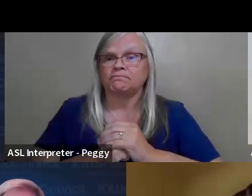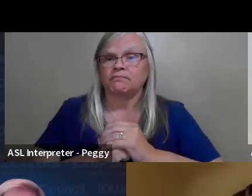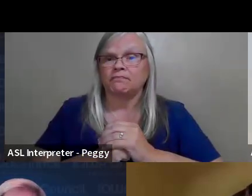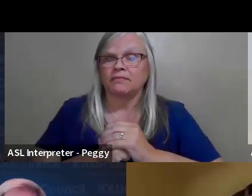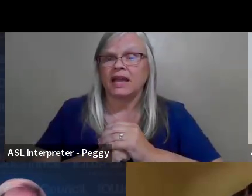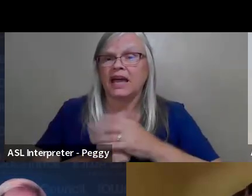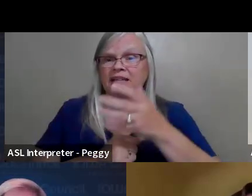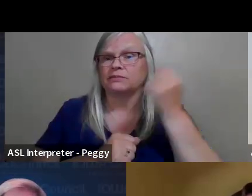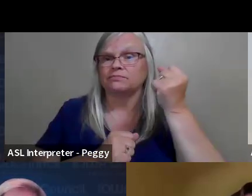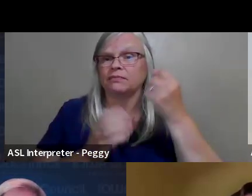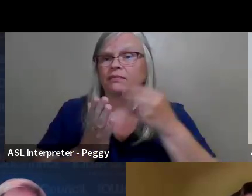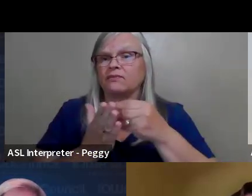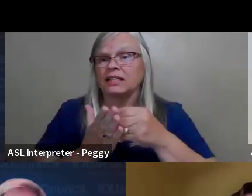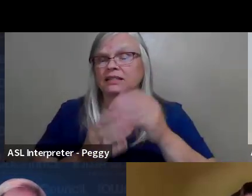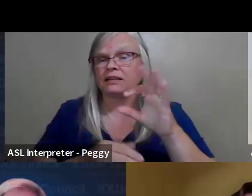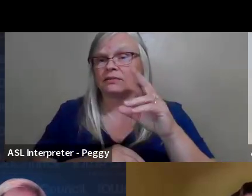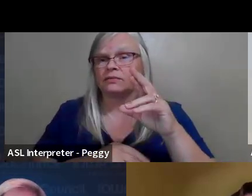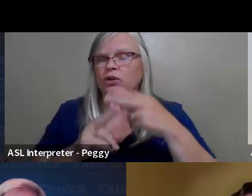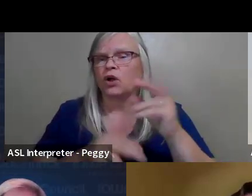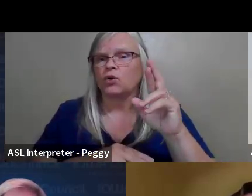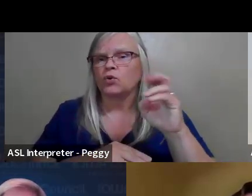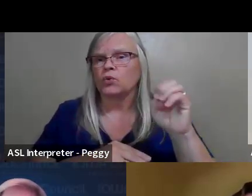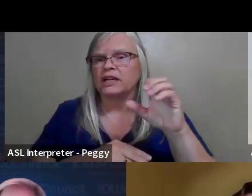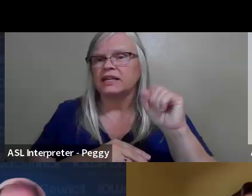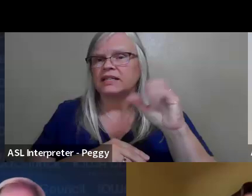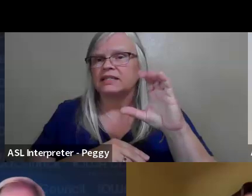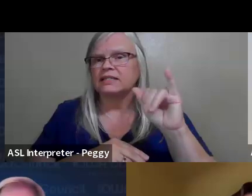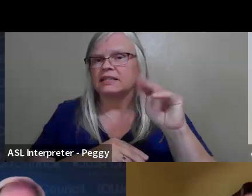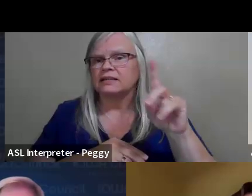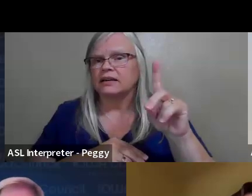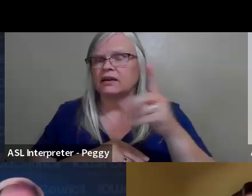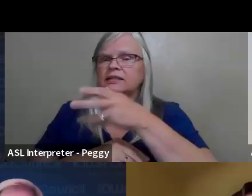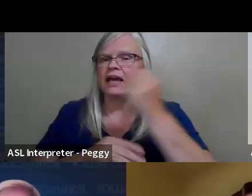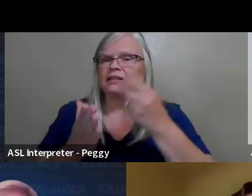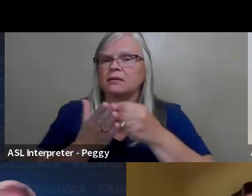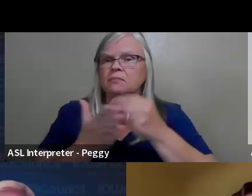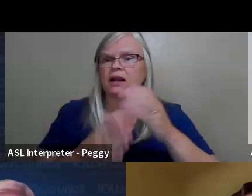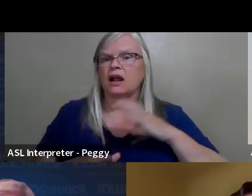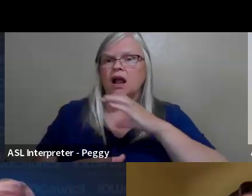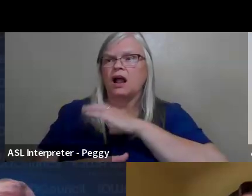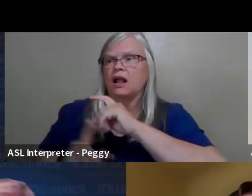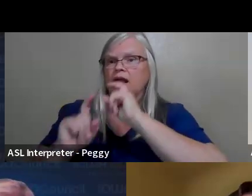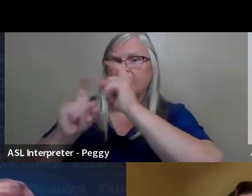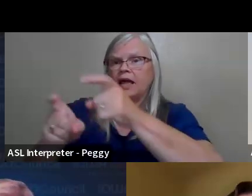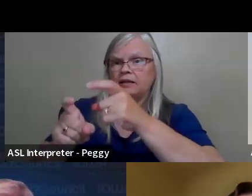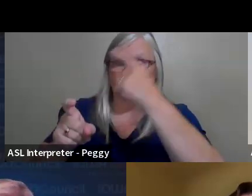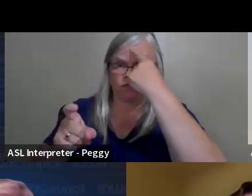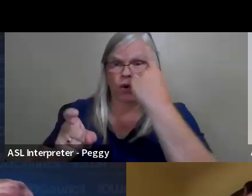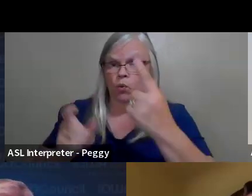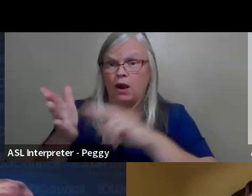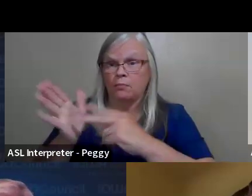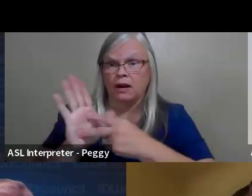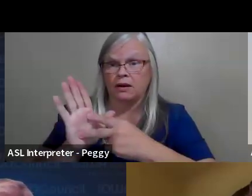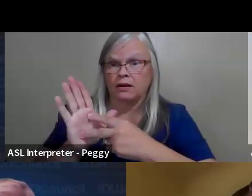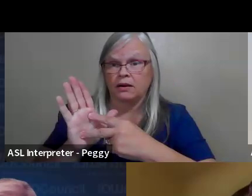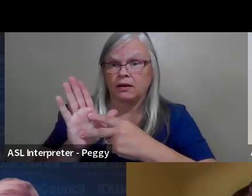rescinded funds or decided to take the money that Congress has given for one purpose and not